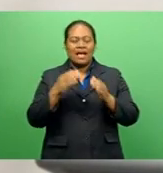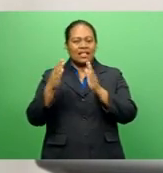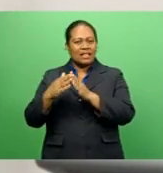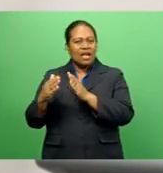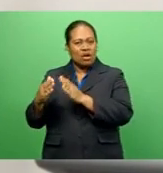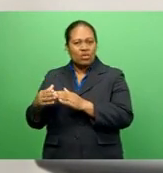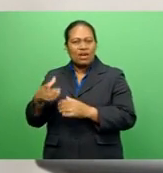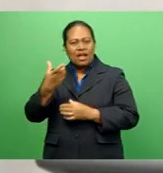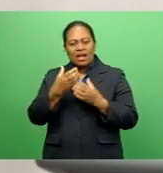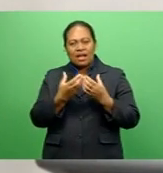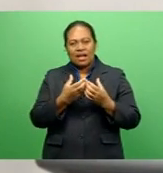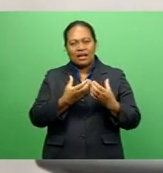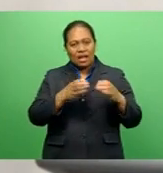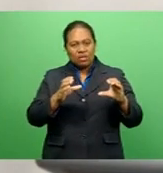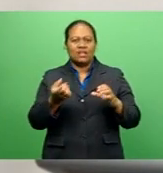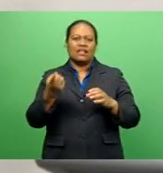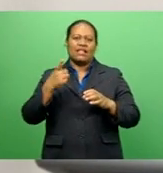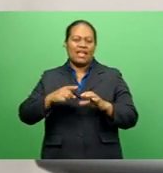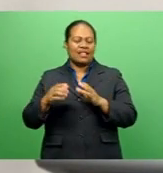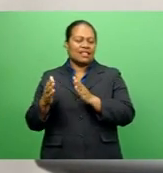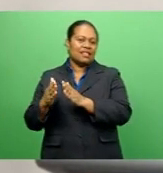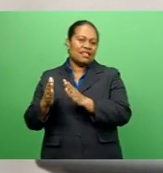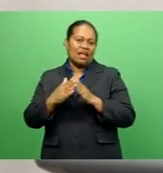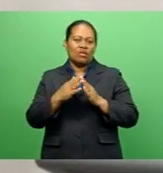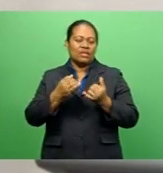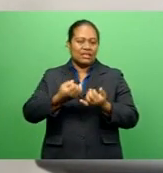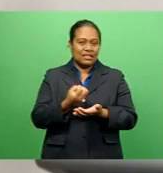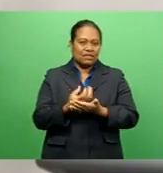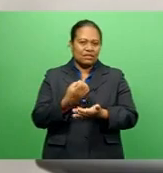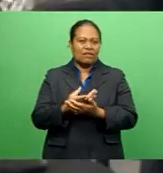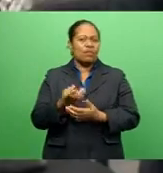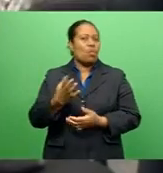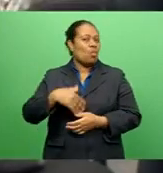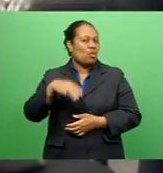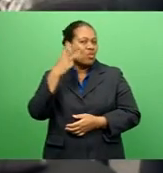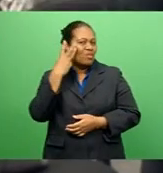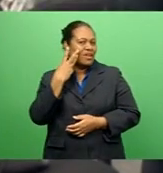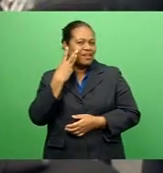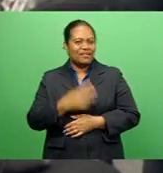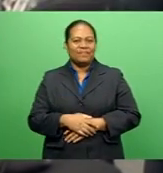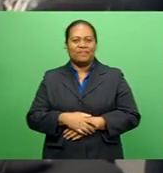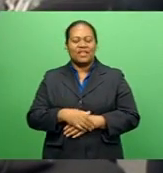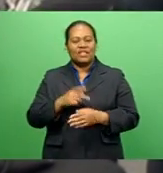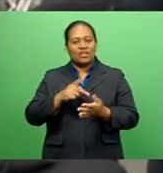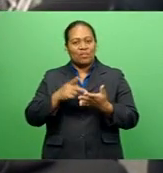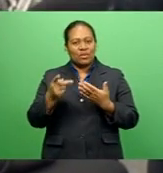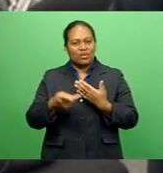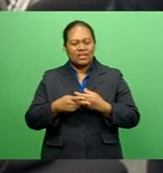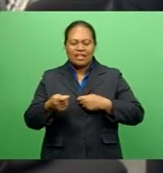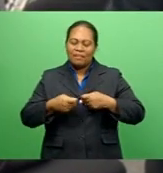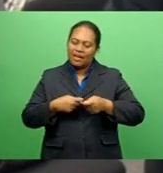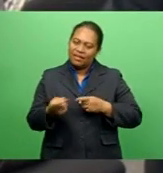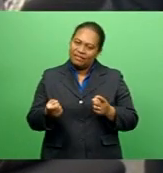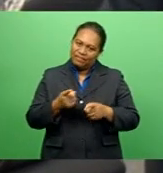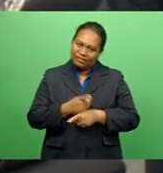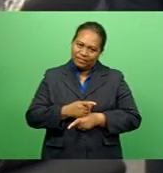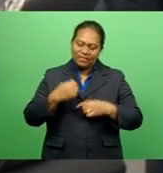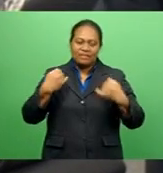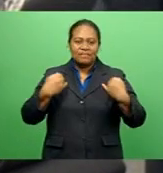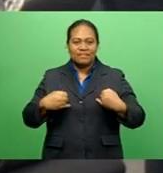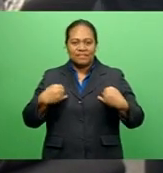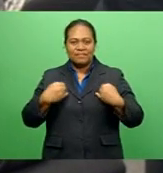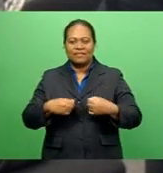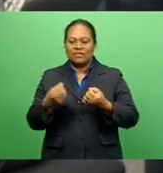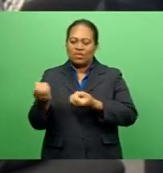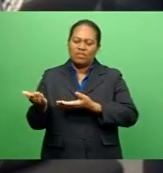Sabu Town Council. Each of these women are exceptional. A project named Market for Change has been implemented